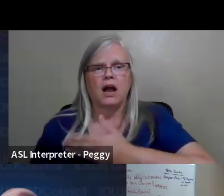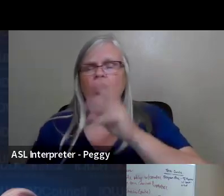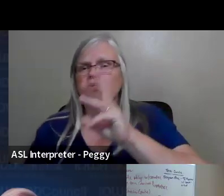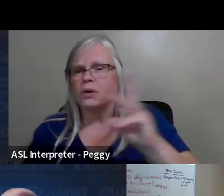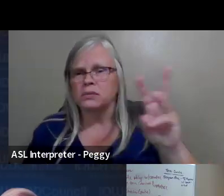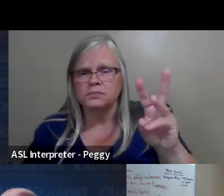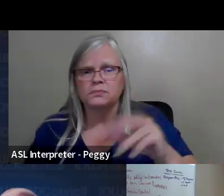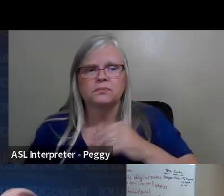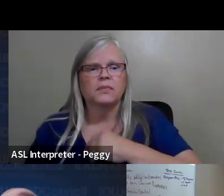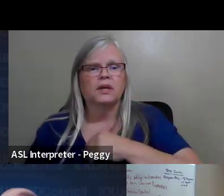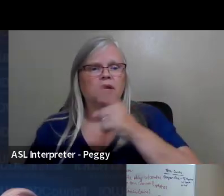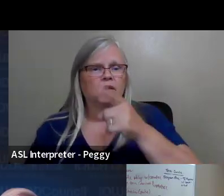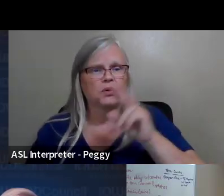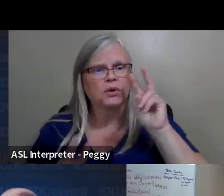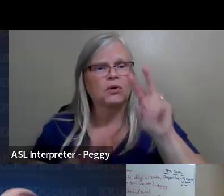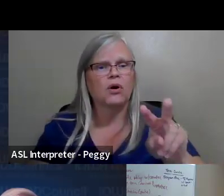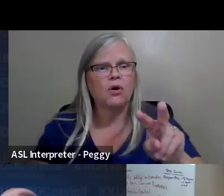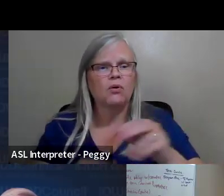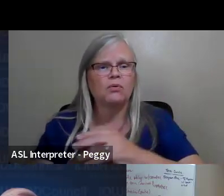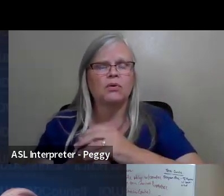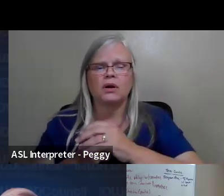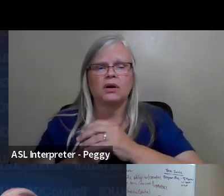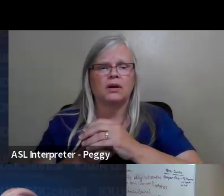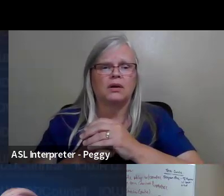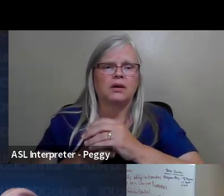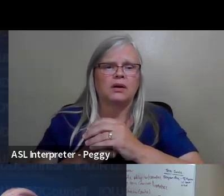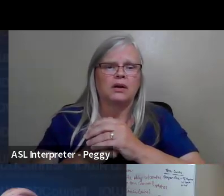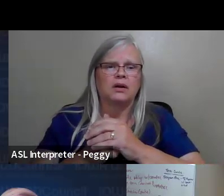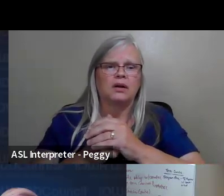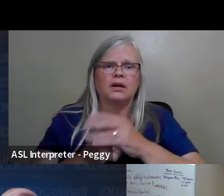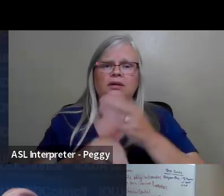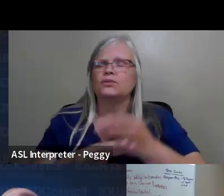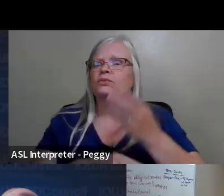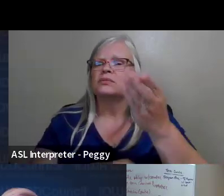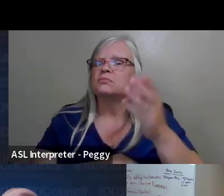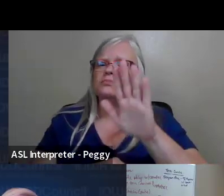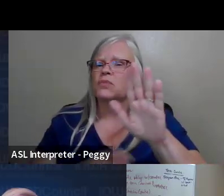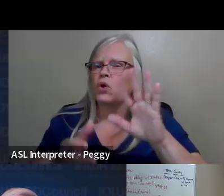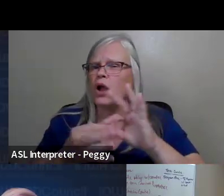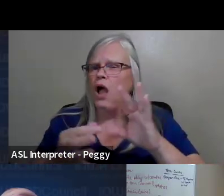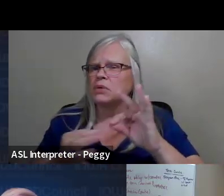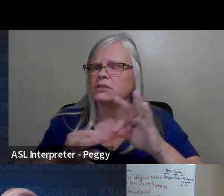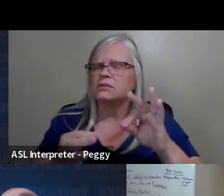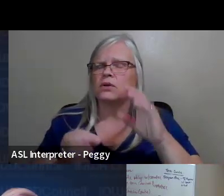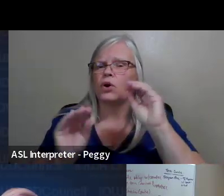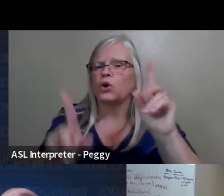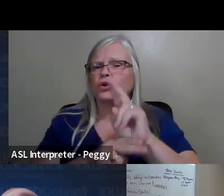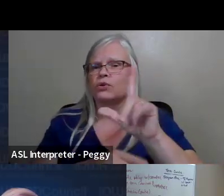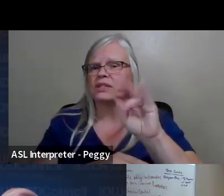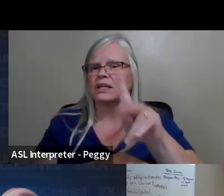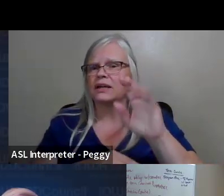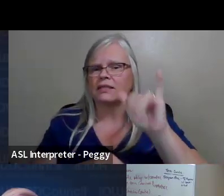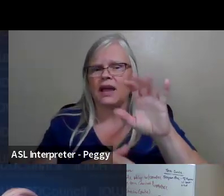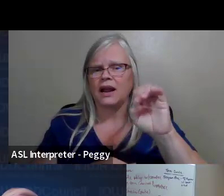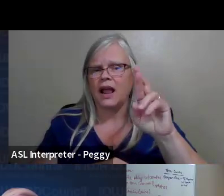And you can go directly there to submit your comments, or you can use the link in the chat that Erin